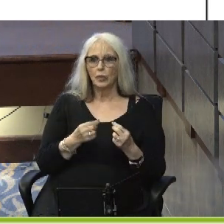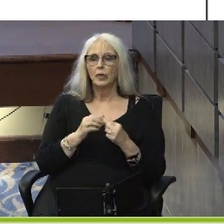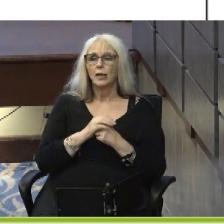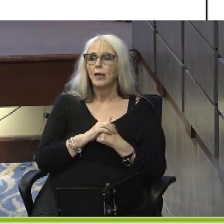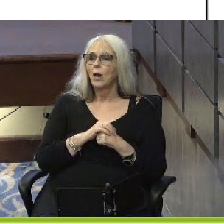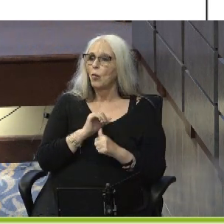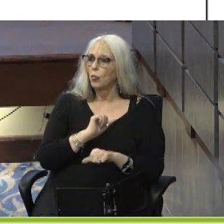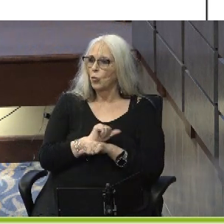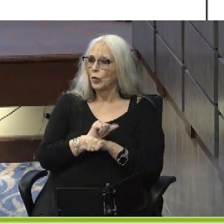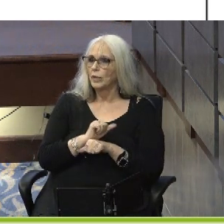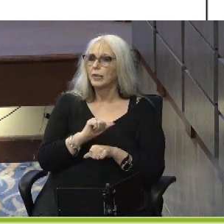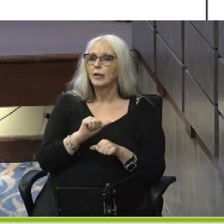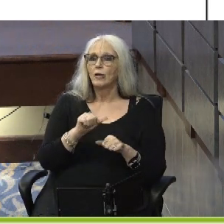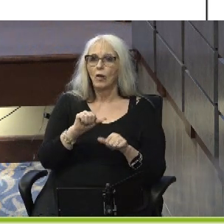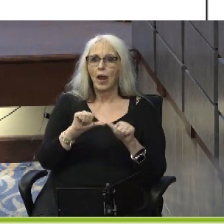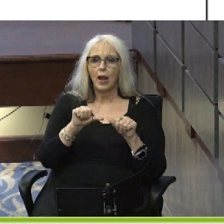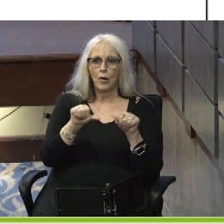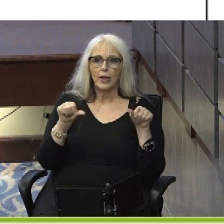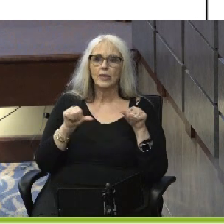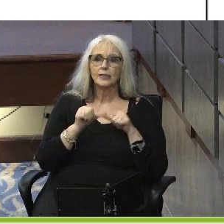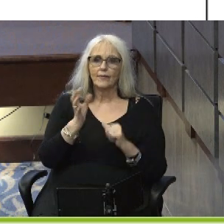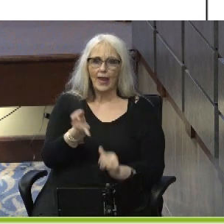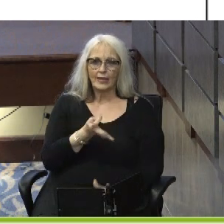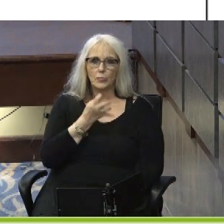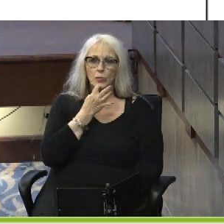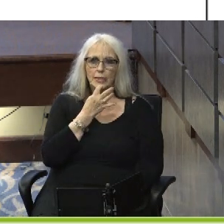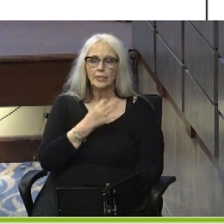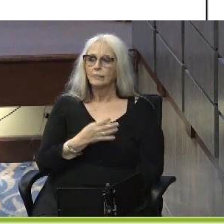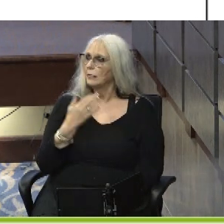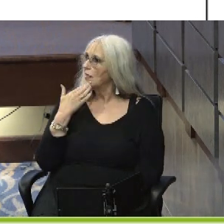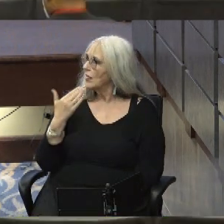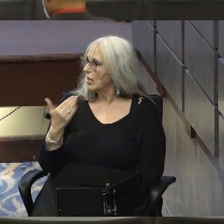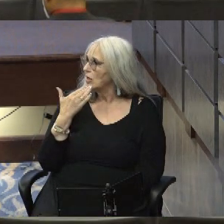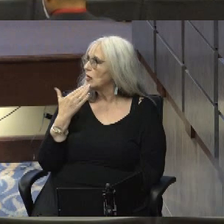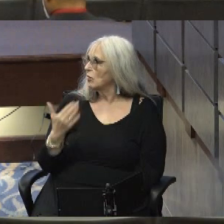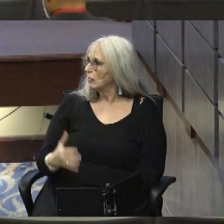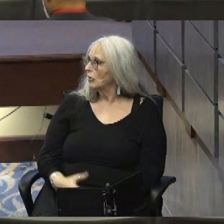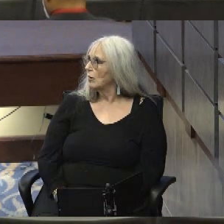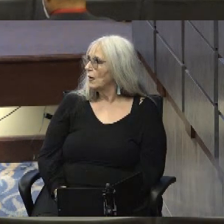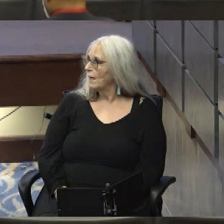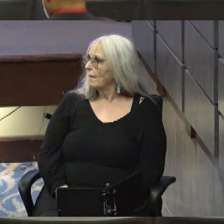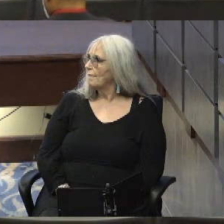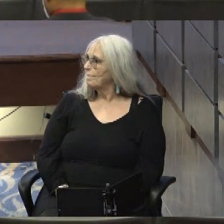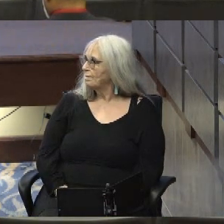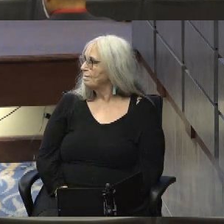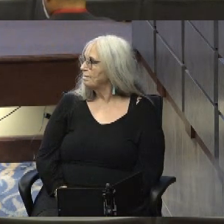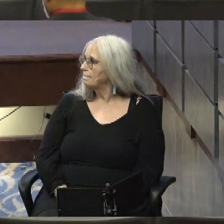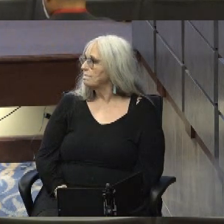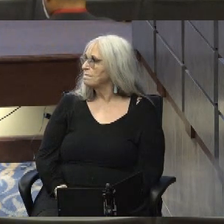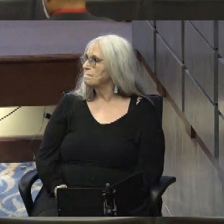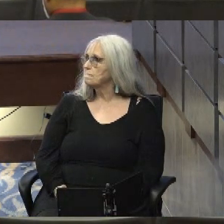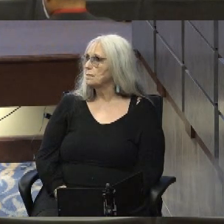areas of expertise. Thanks, Christina. Thanks, Anna. Appreciate it. Thanks for this Thank you. report.